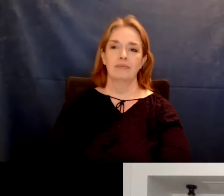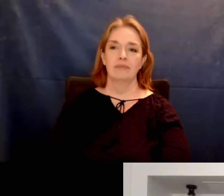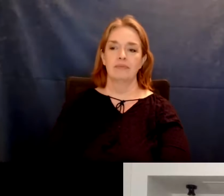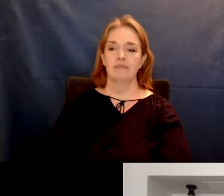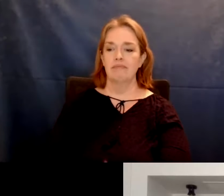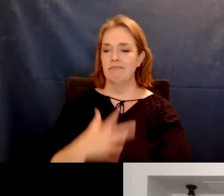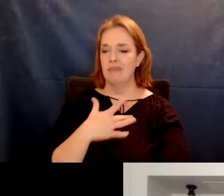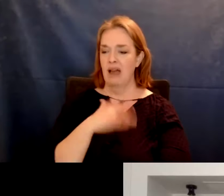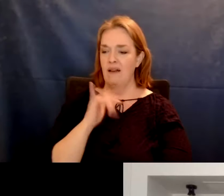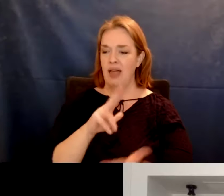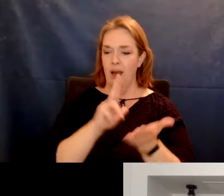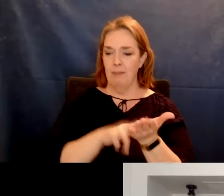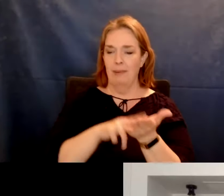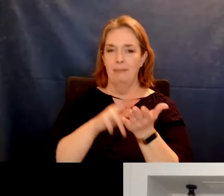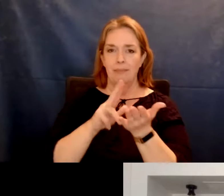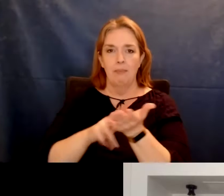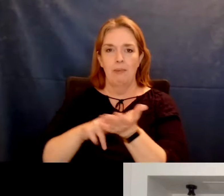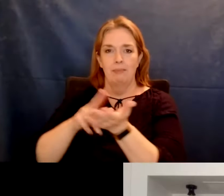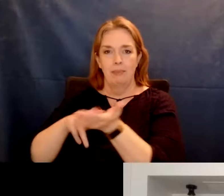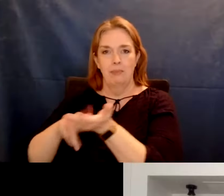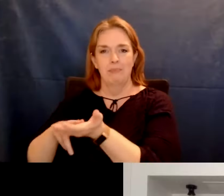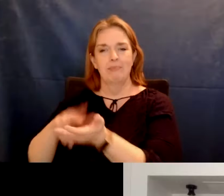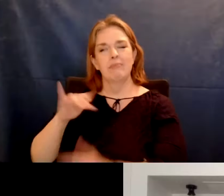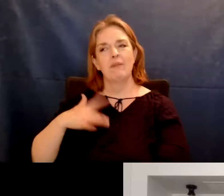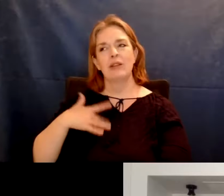cadence of a line. I mean,